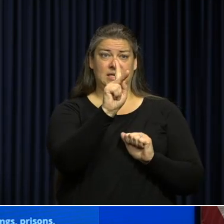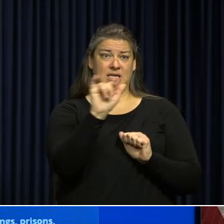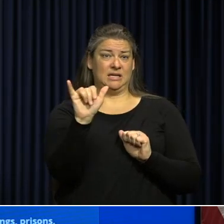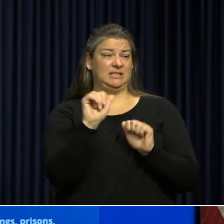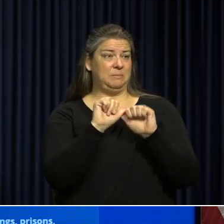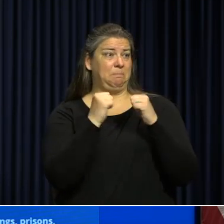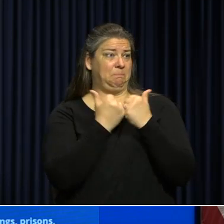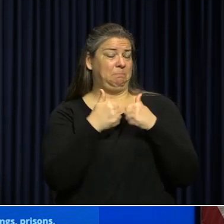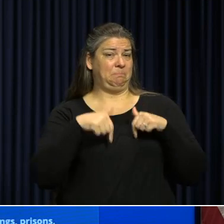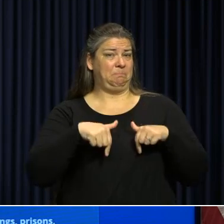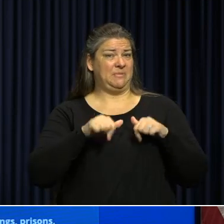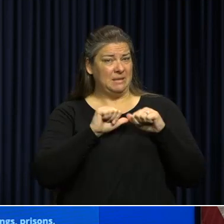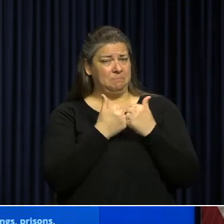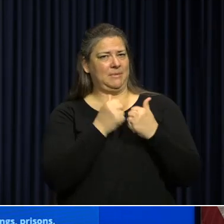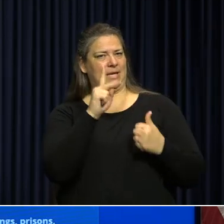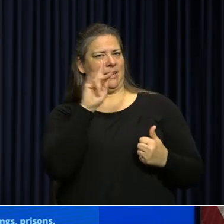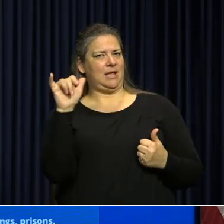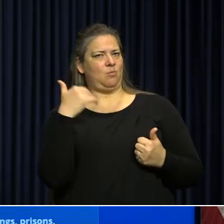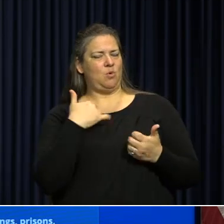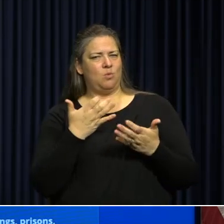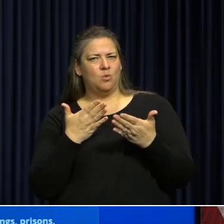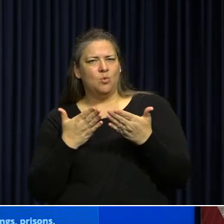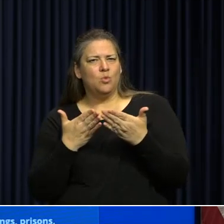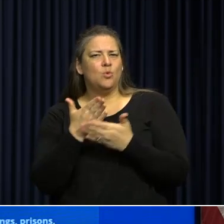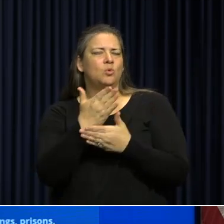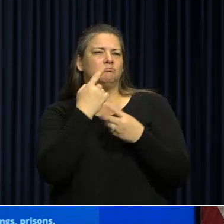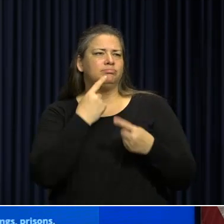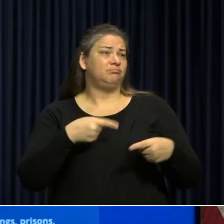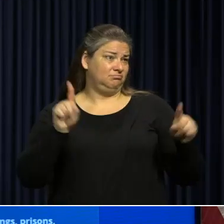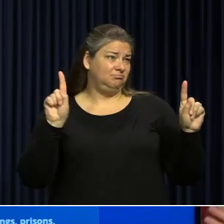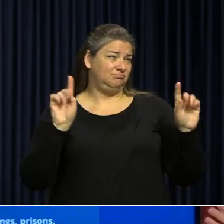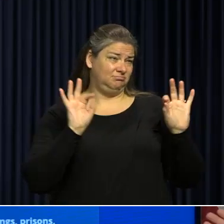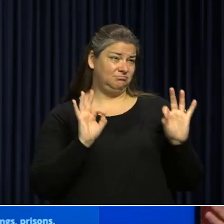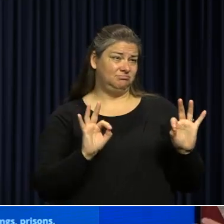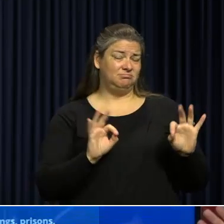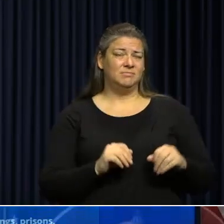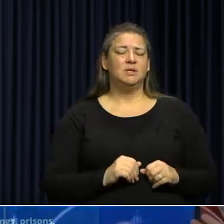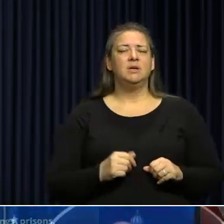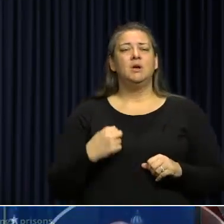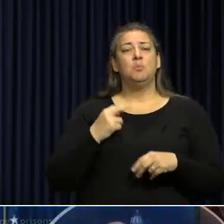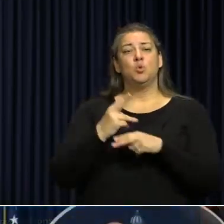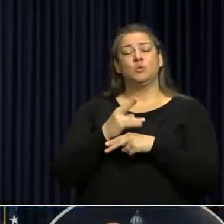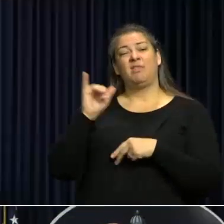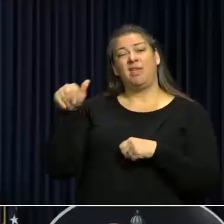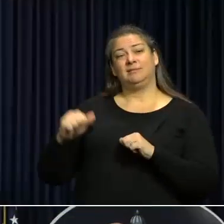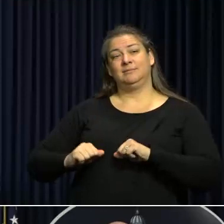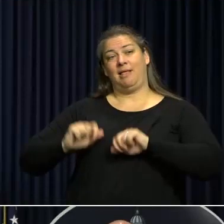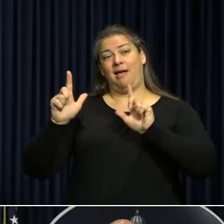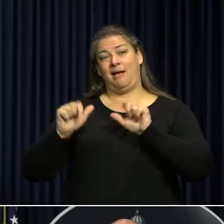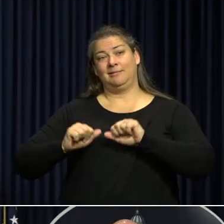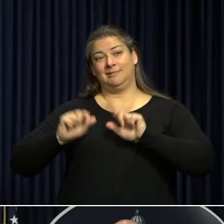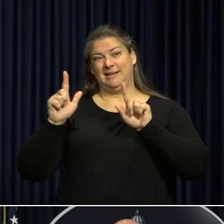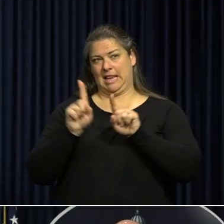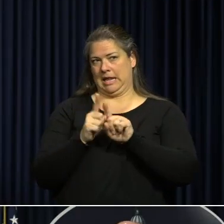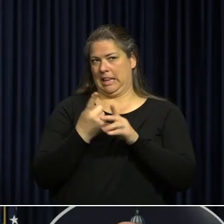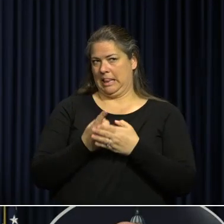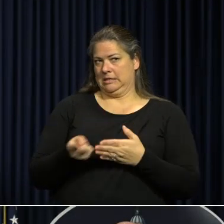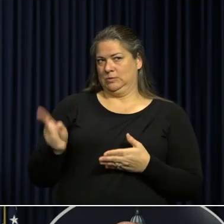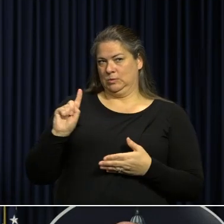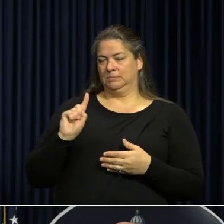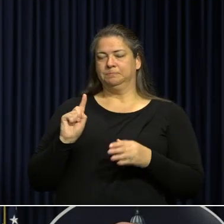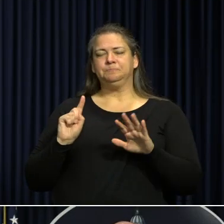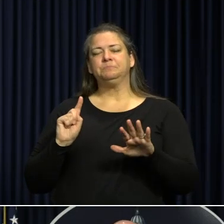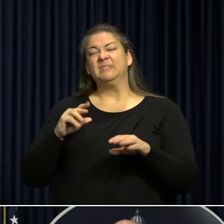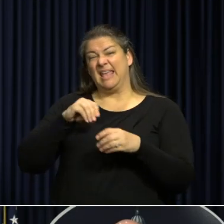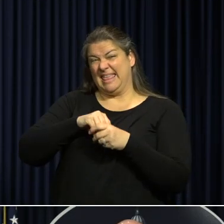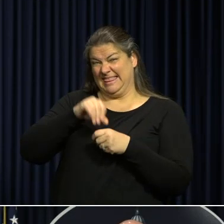this together and to get through it better. So I'm going to use the slide deck that I used last week. Now in this,